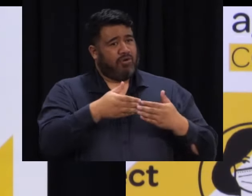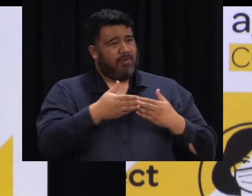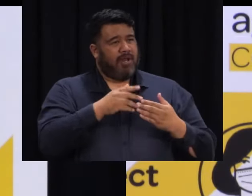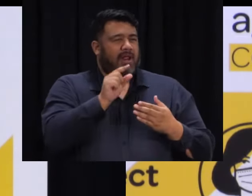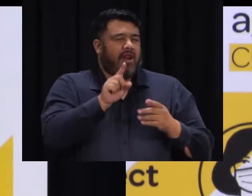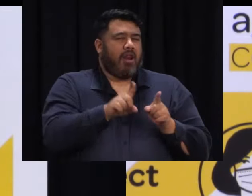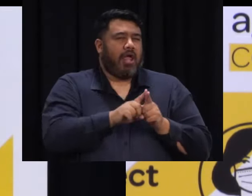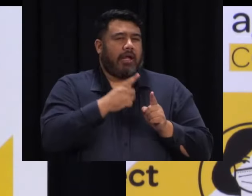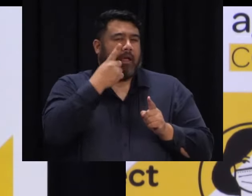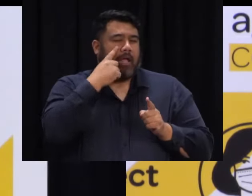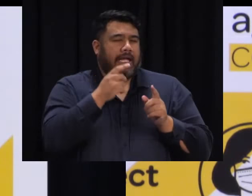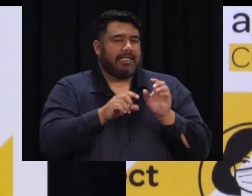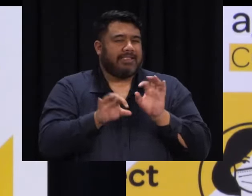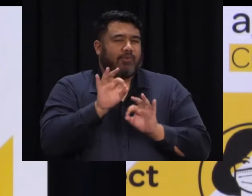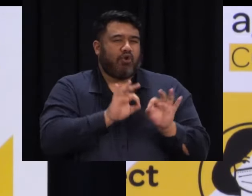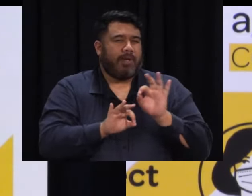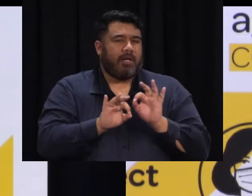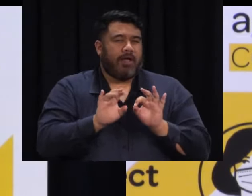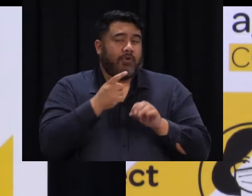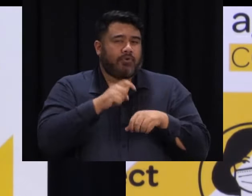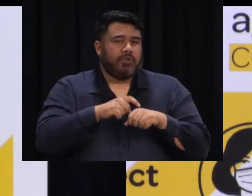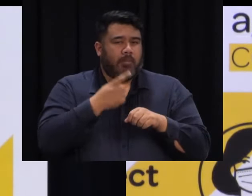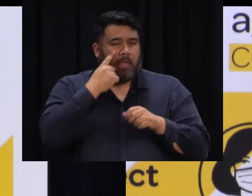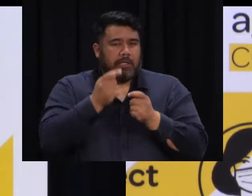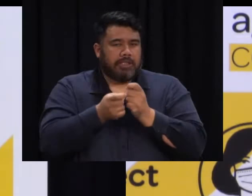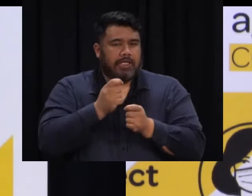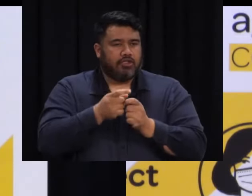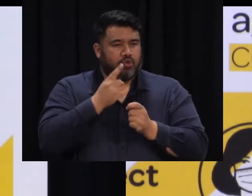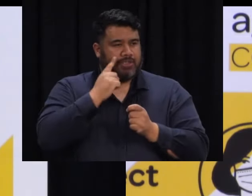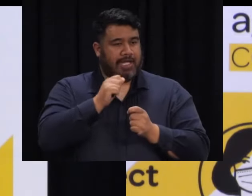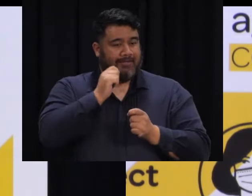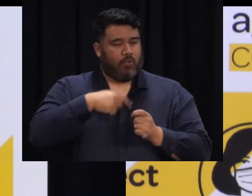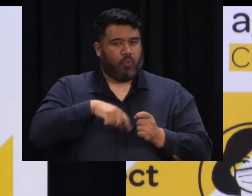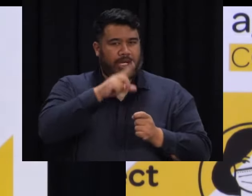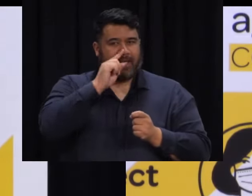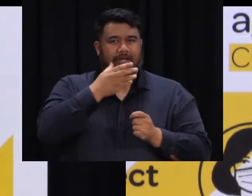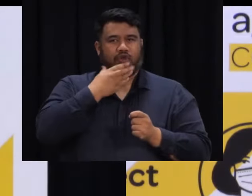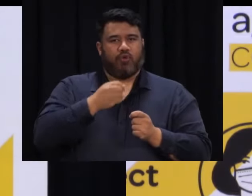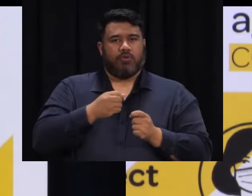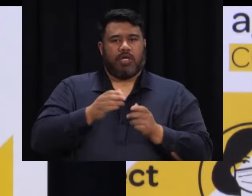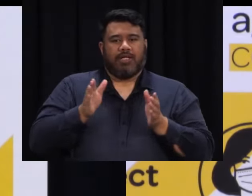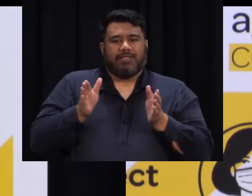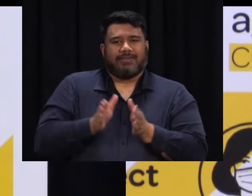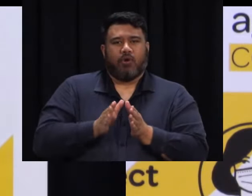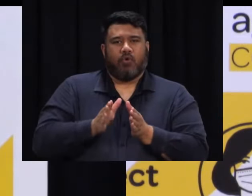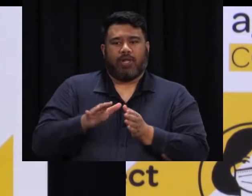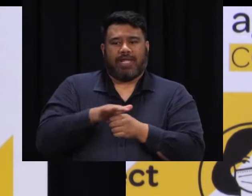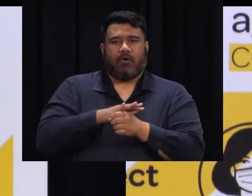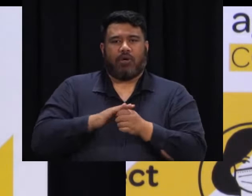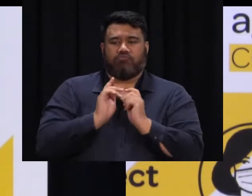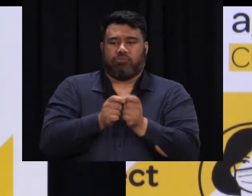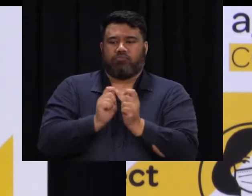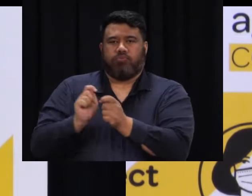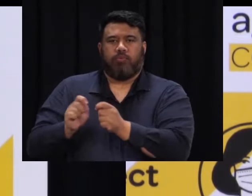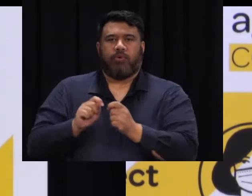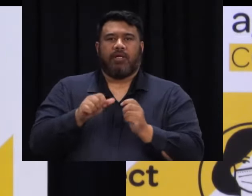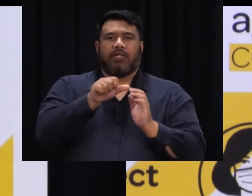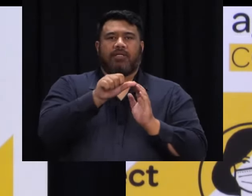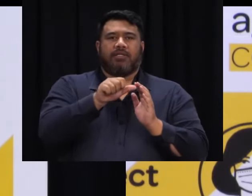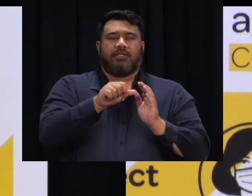smaller arrangement like that? Well, it's certainly, we've used our Section 70 notices in a range of ways actually right through